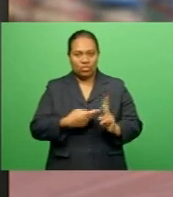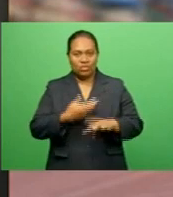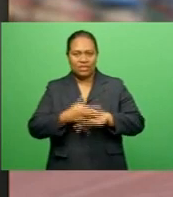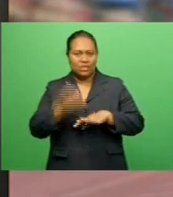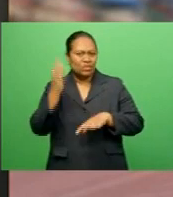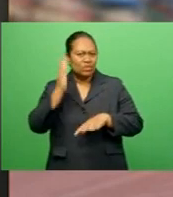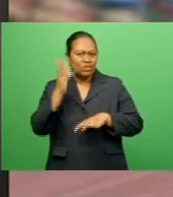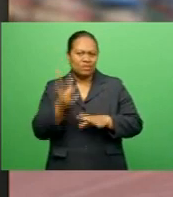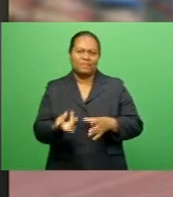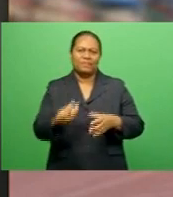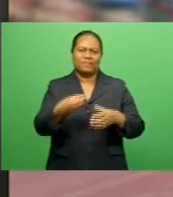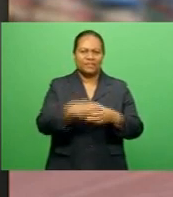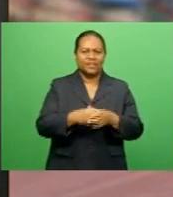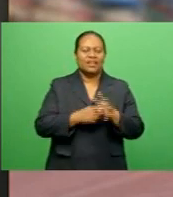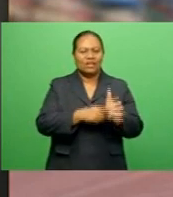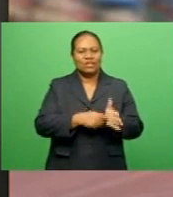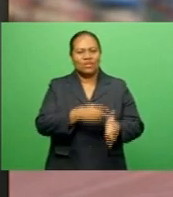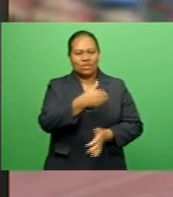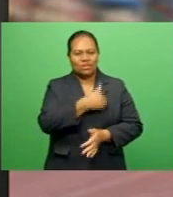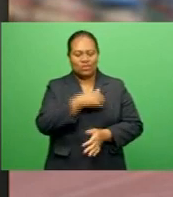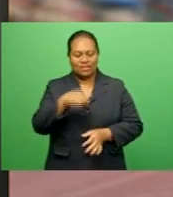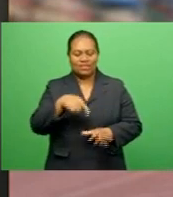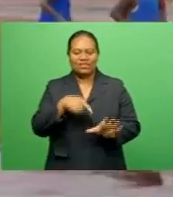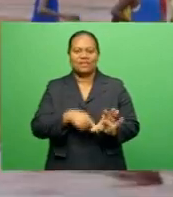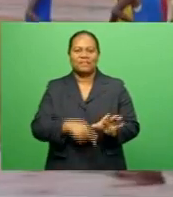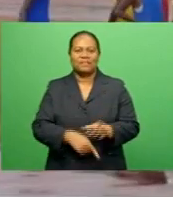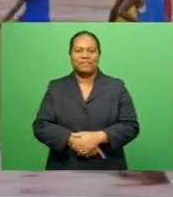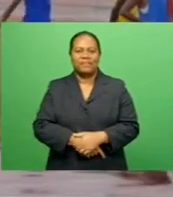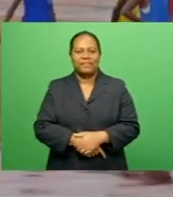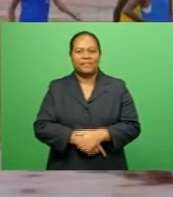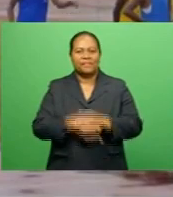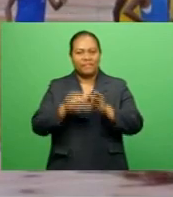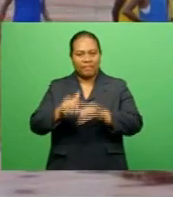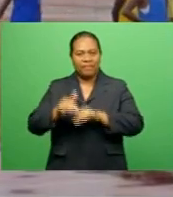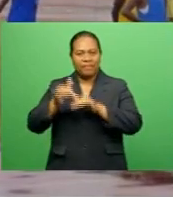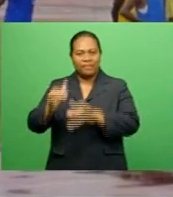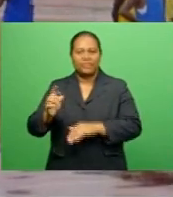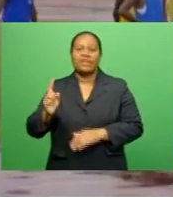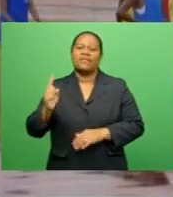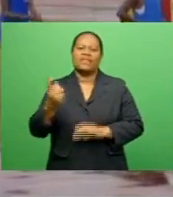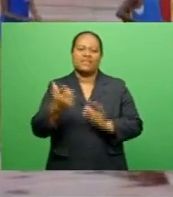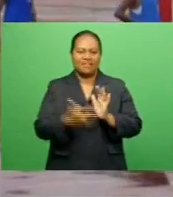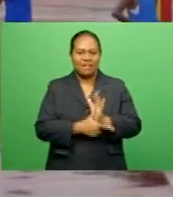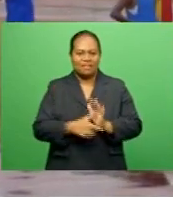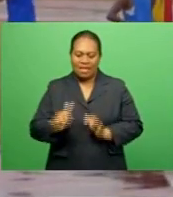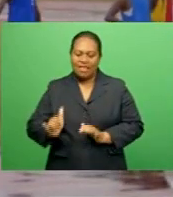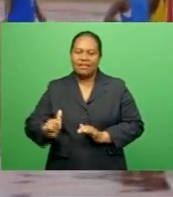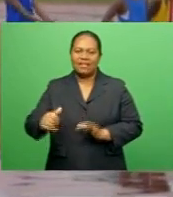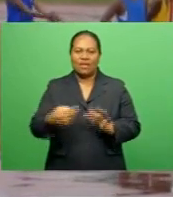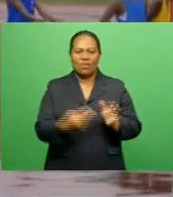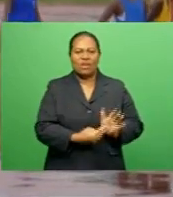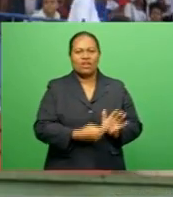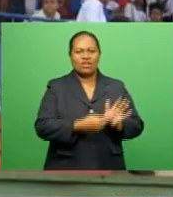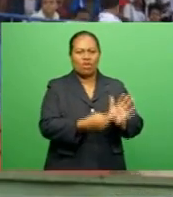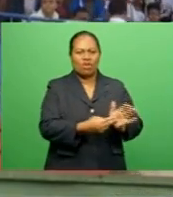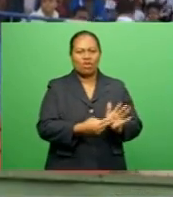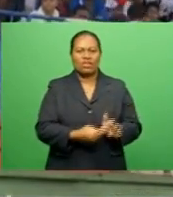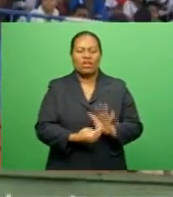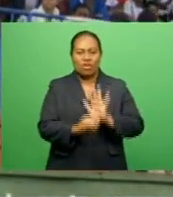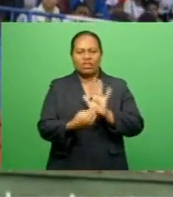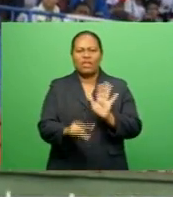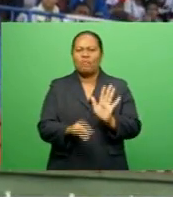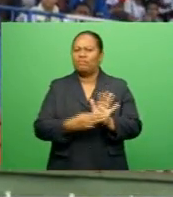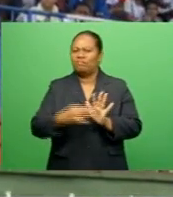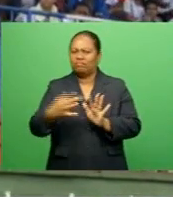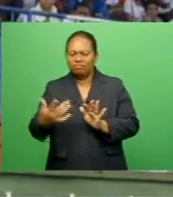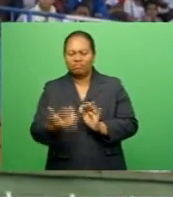part of the Lautoka Zone this year. Participating for the first time are Yasawa North and Secondary Schools Moira